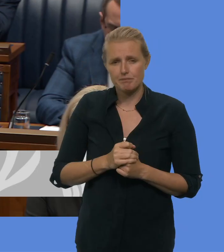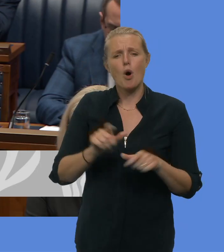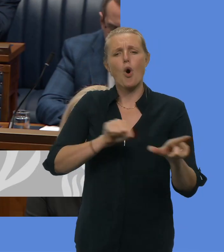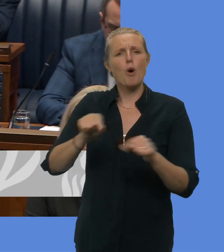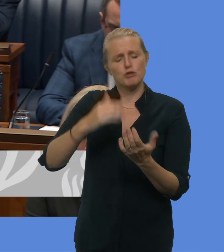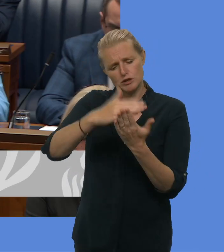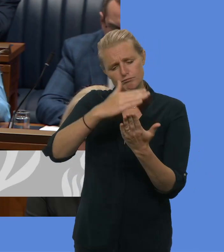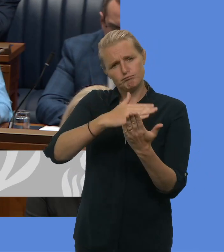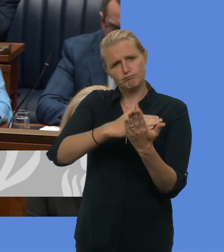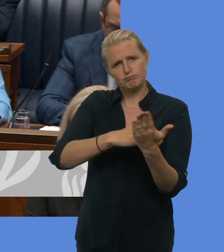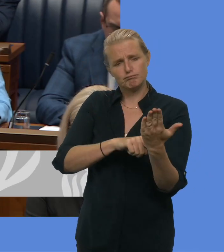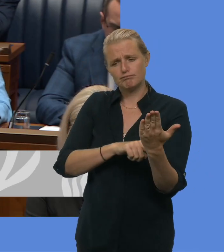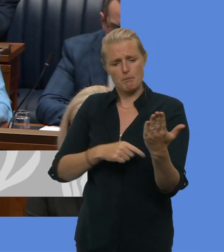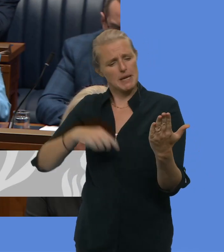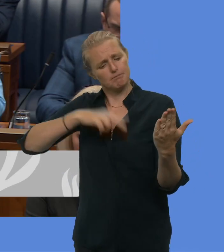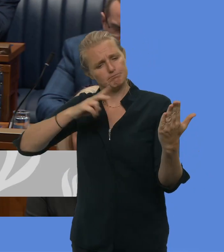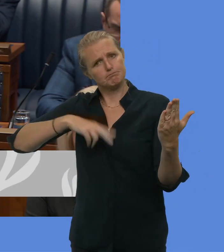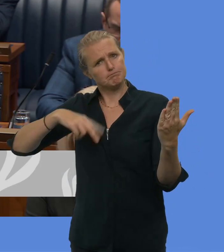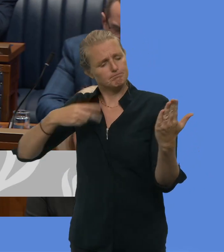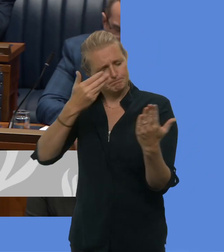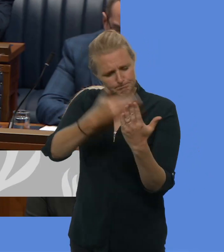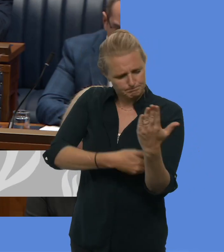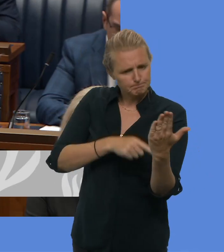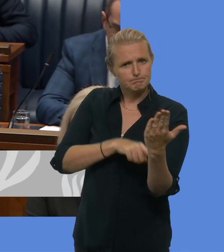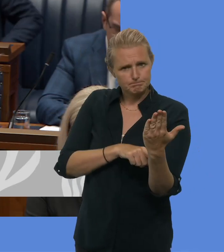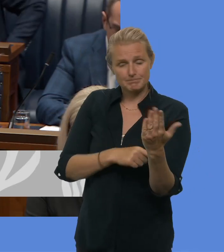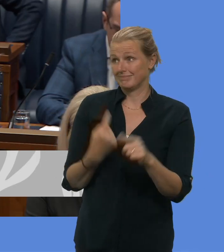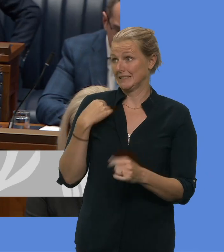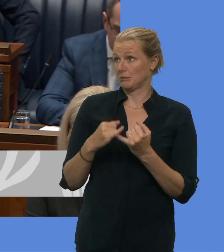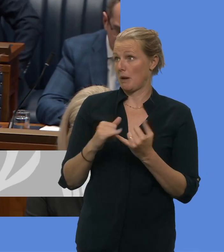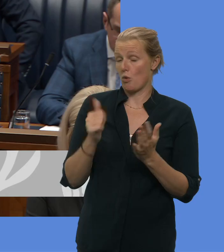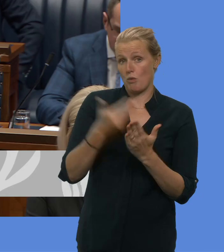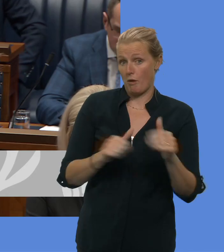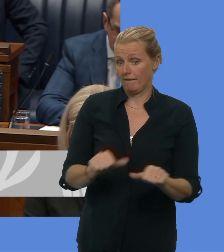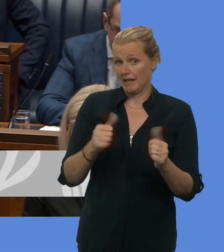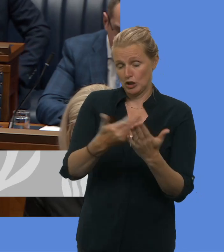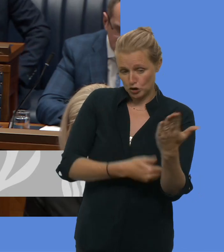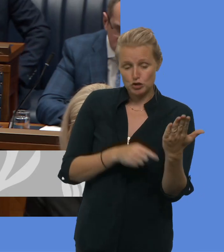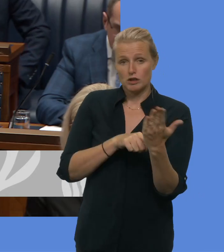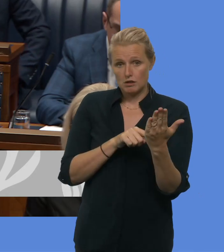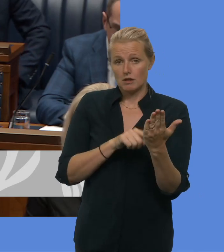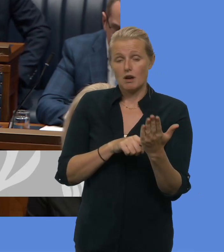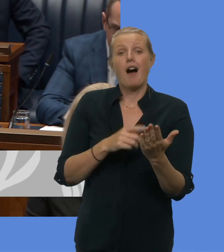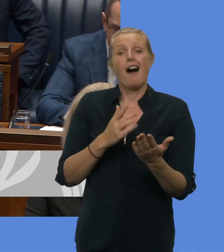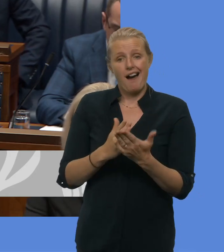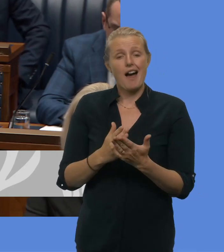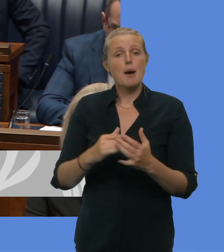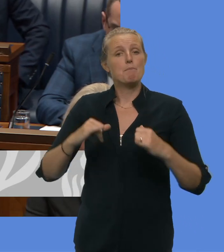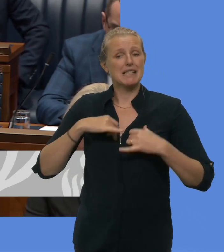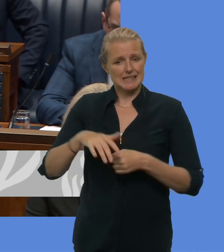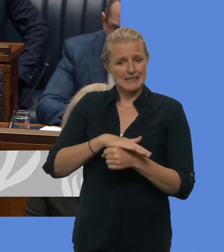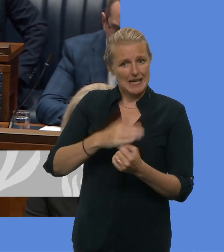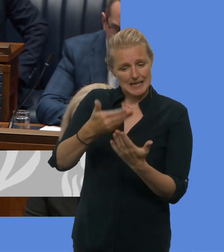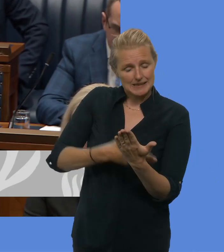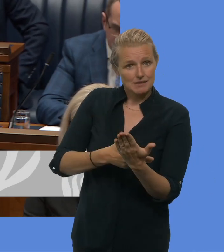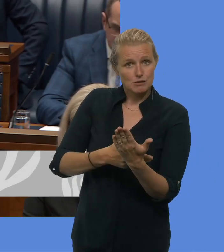was completed by the Department's technical advisors in September of last year, and a business case to identify the preferred